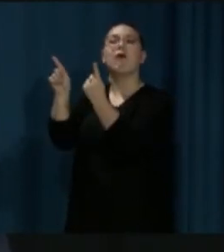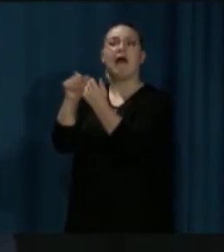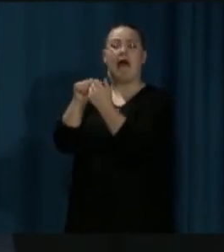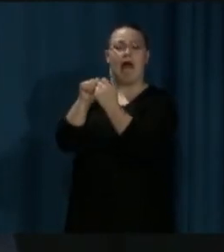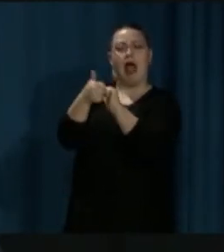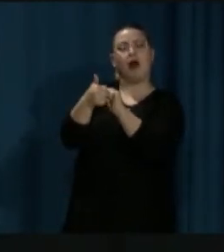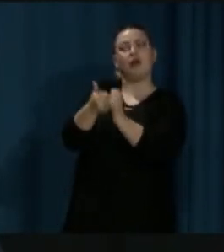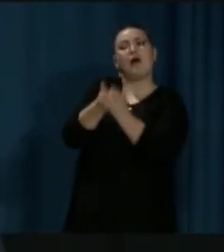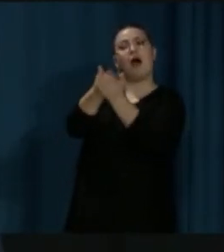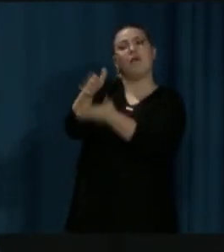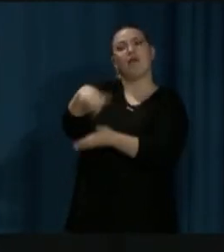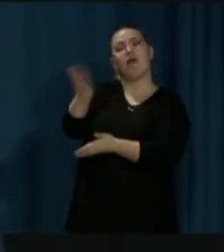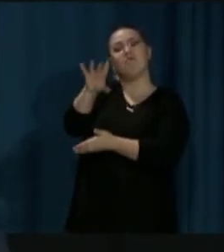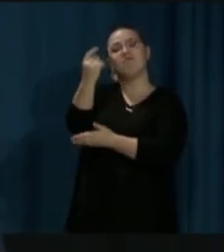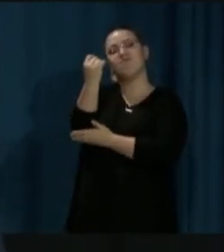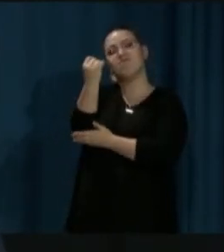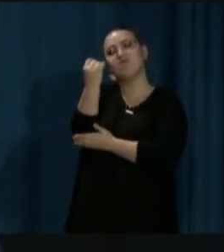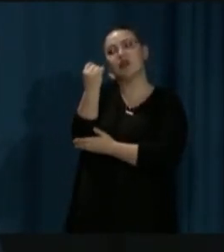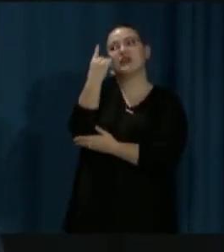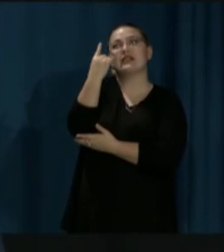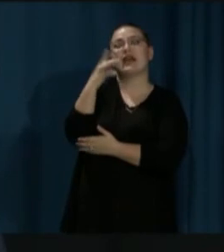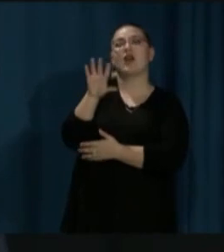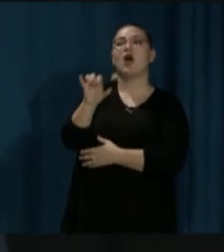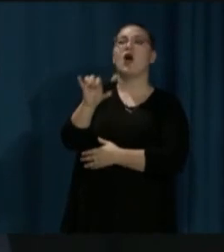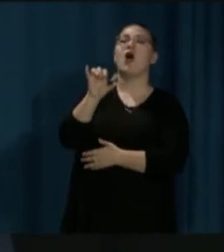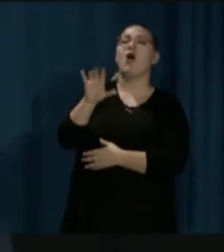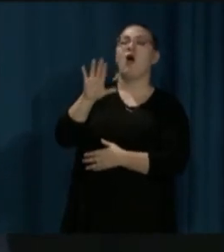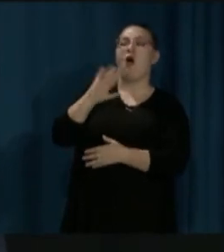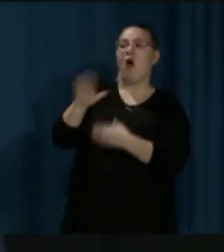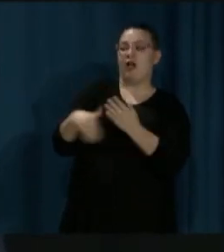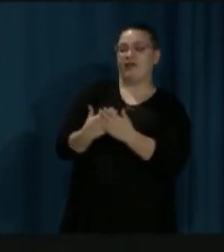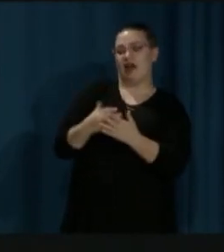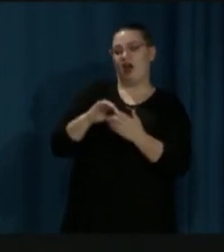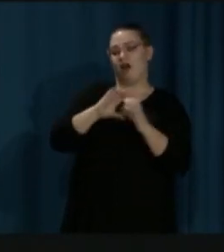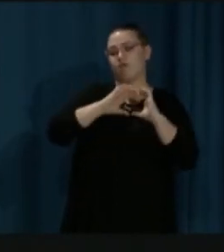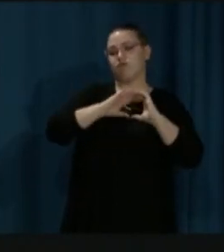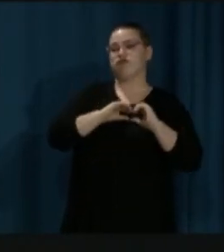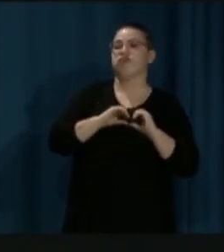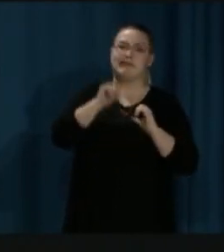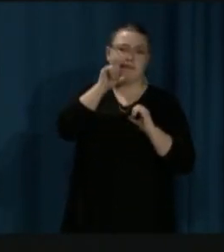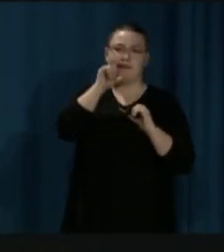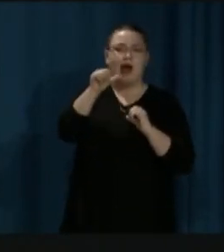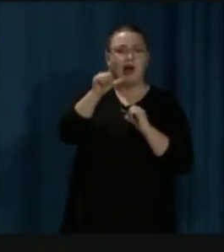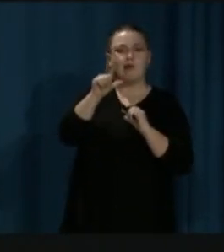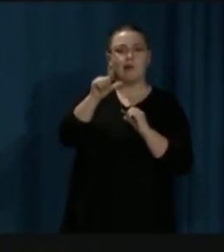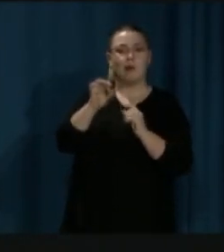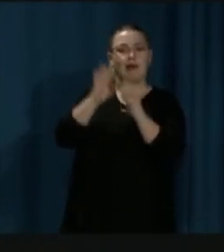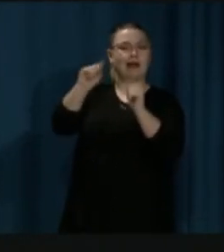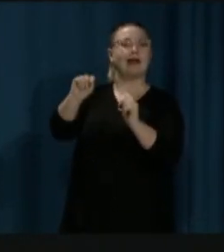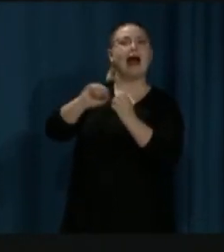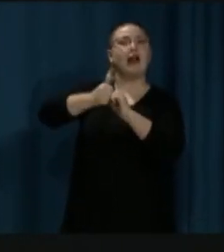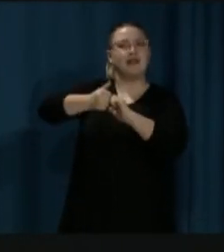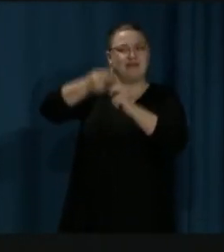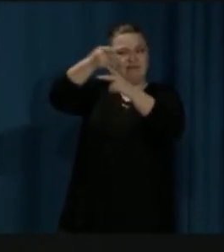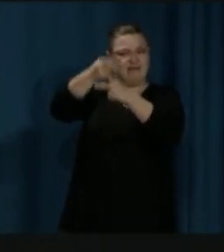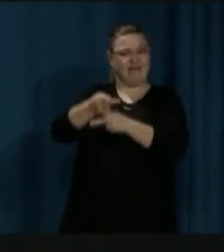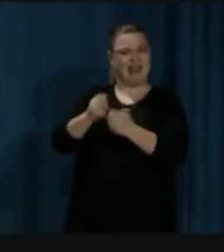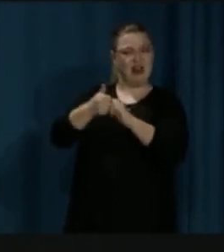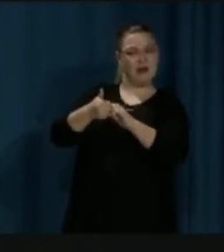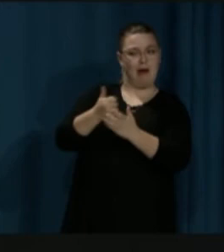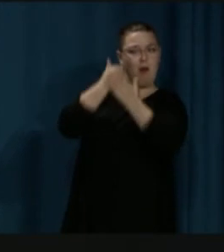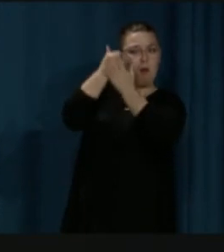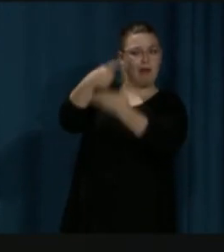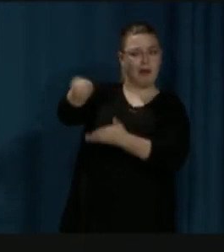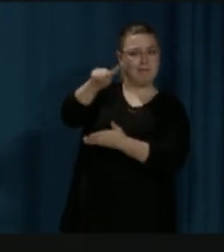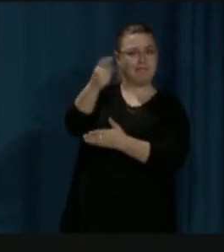how to overcome that feeling of like hopelessness or helplessness? I think what I talk a lot about, I go back into